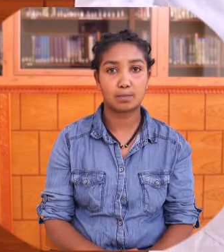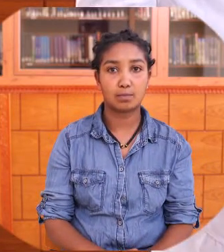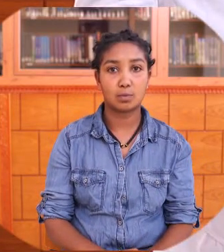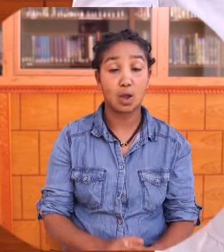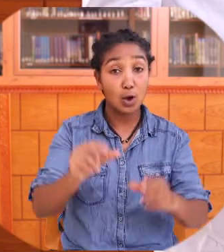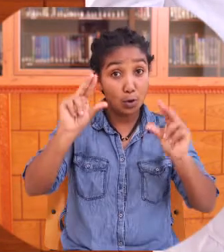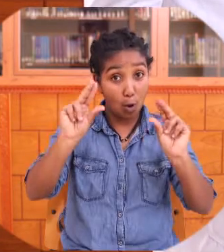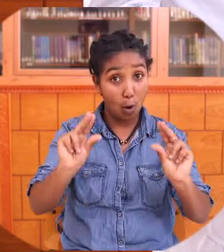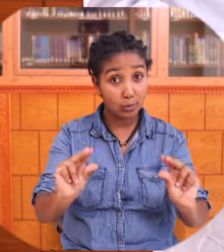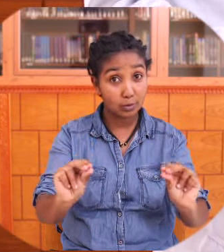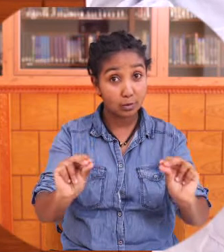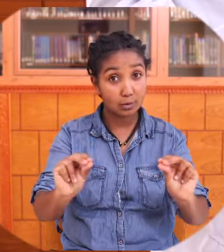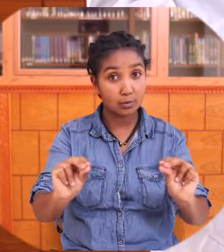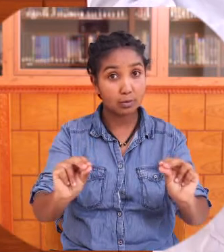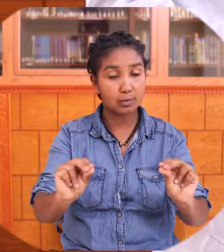not